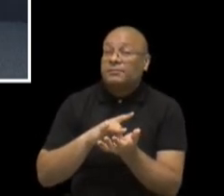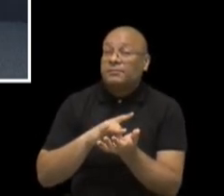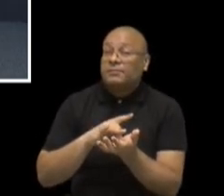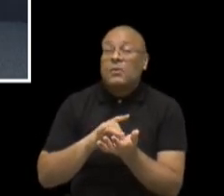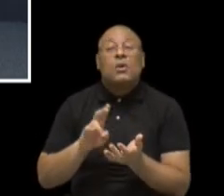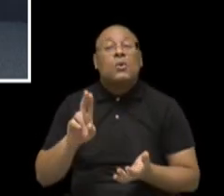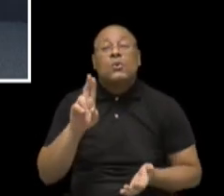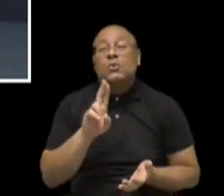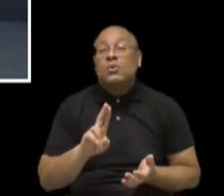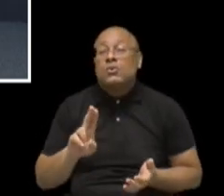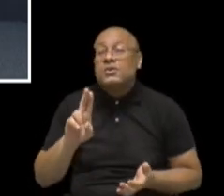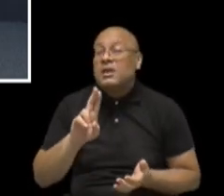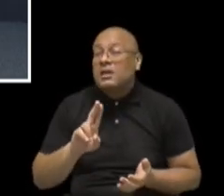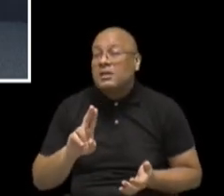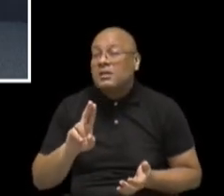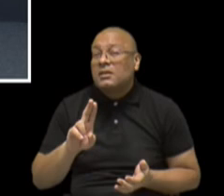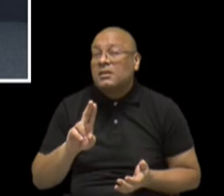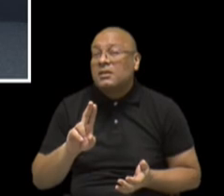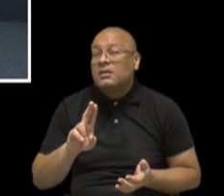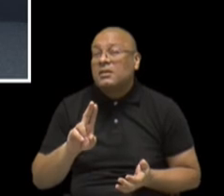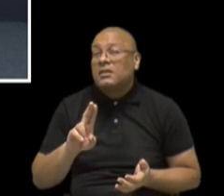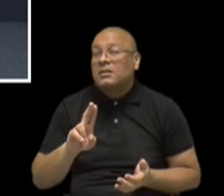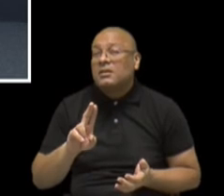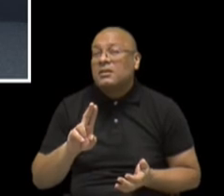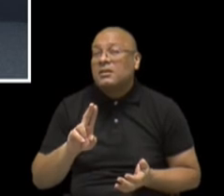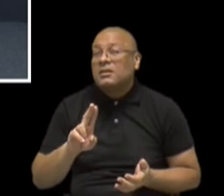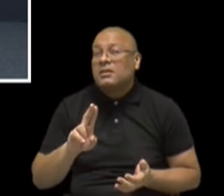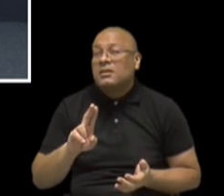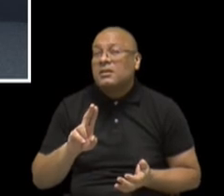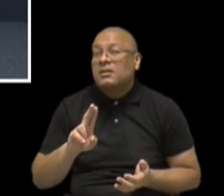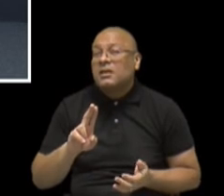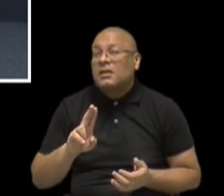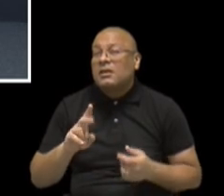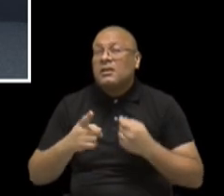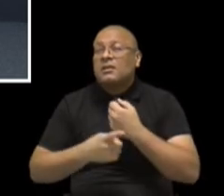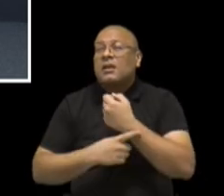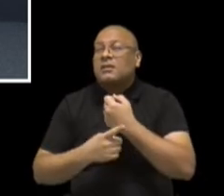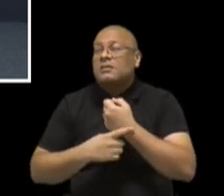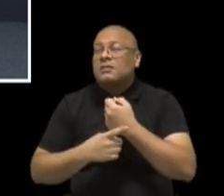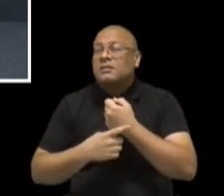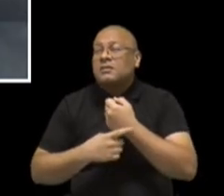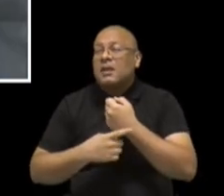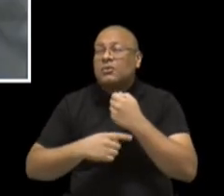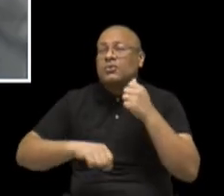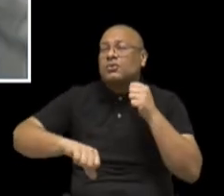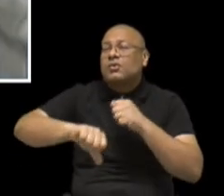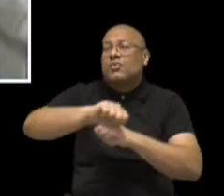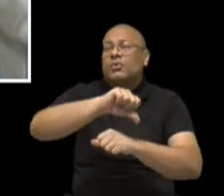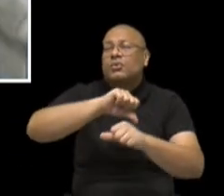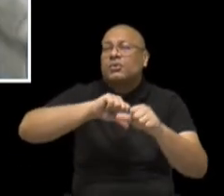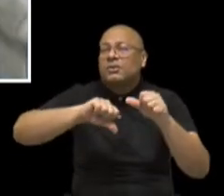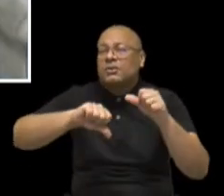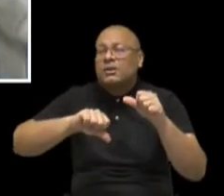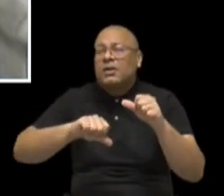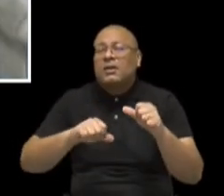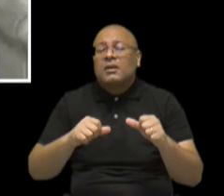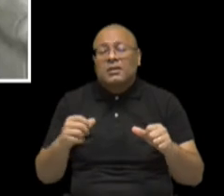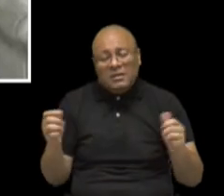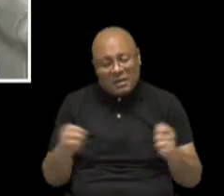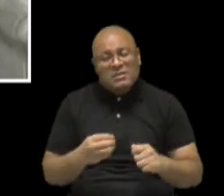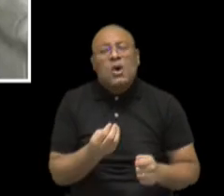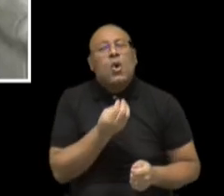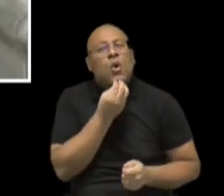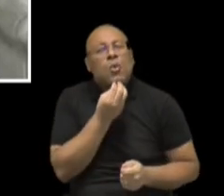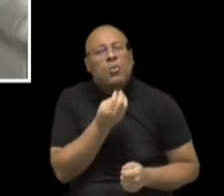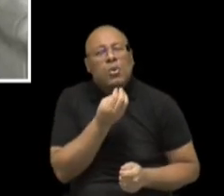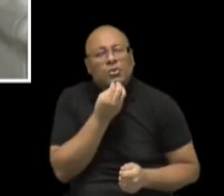use it, you know. We letting this time go by without taking the chance to make a change